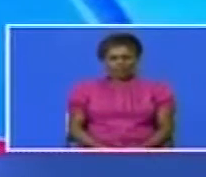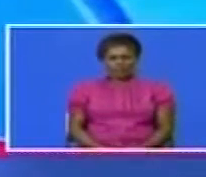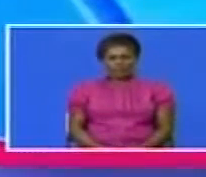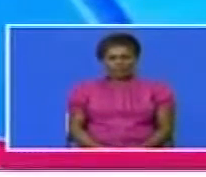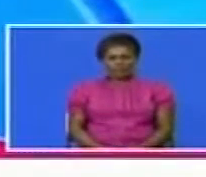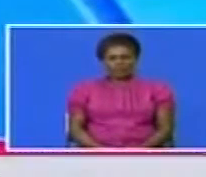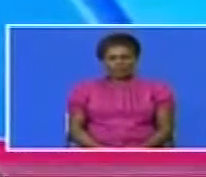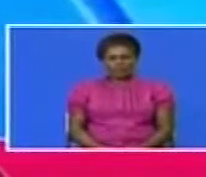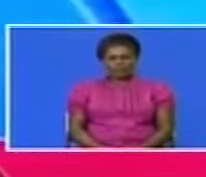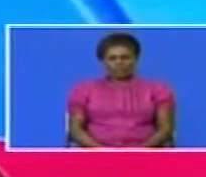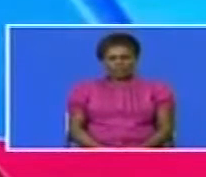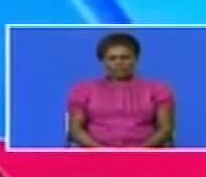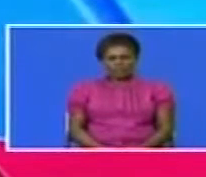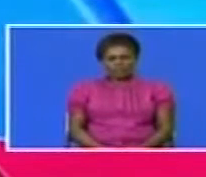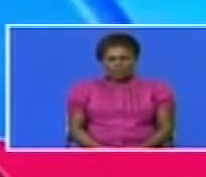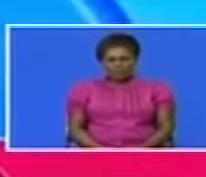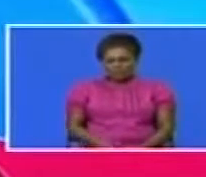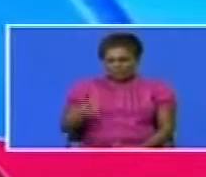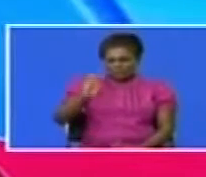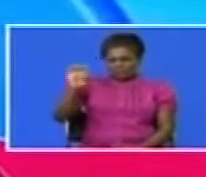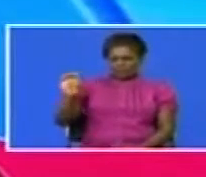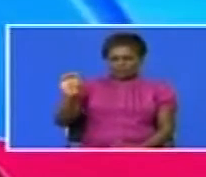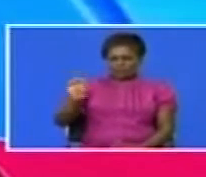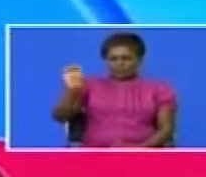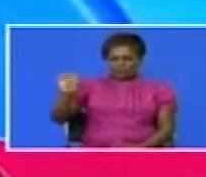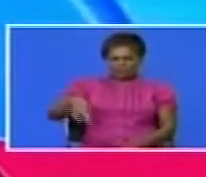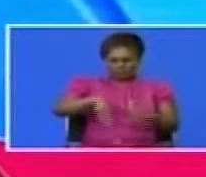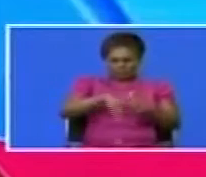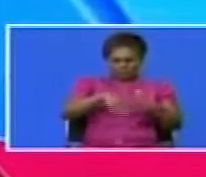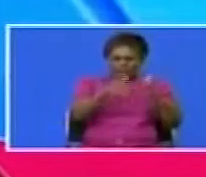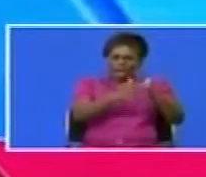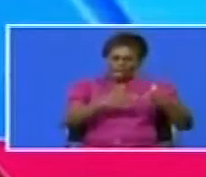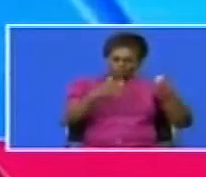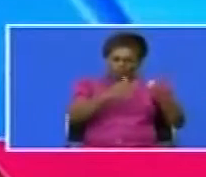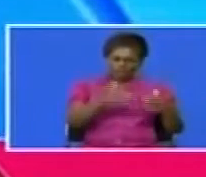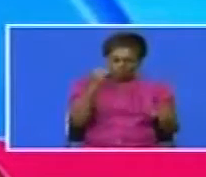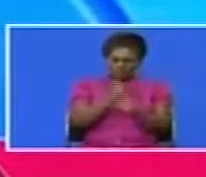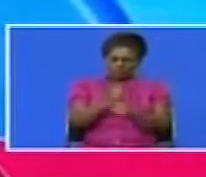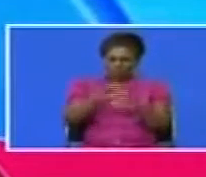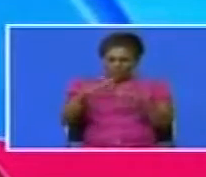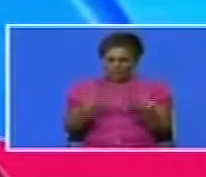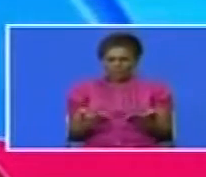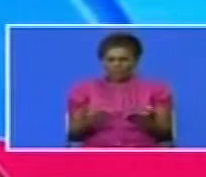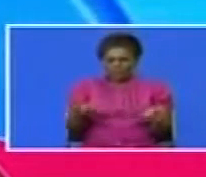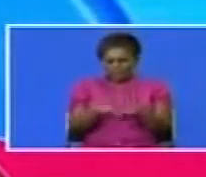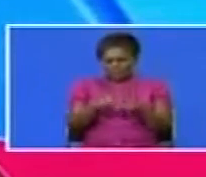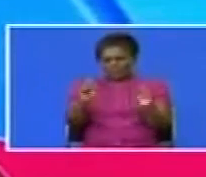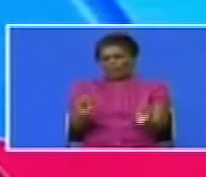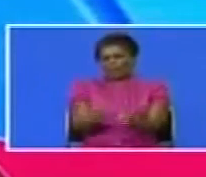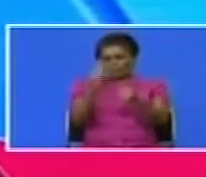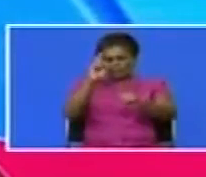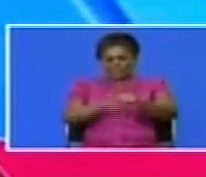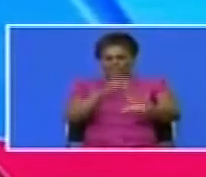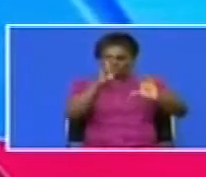And it's never a dull moment in the English Premier League. Let's now have a look at how Arsenal fared against Everton and also what happened when